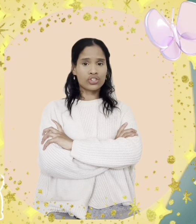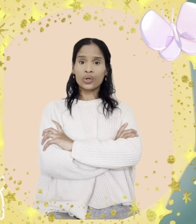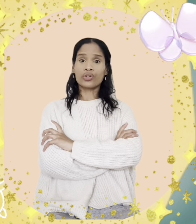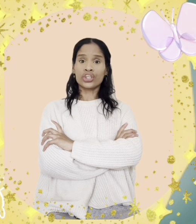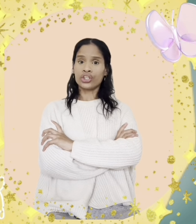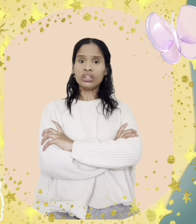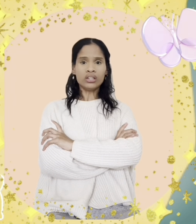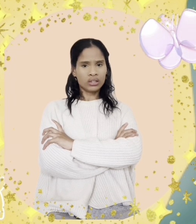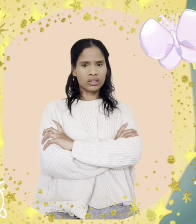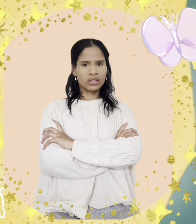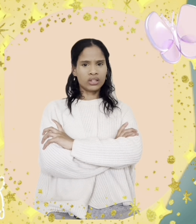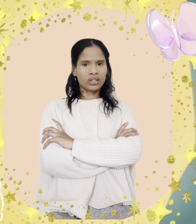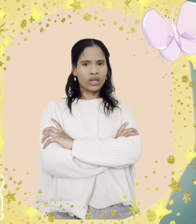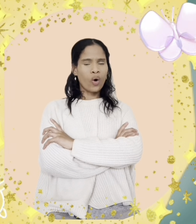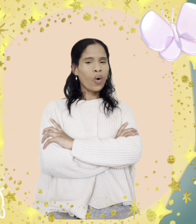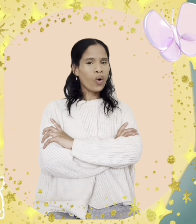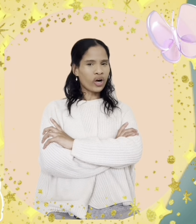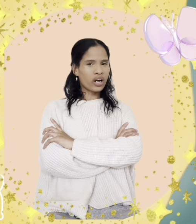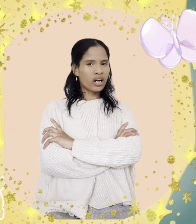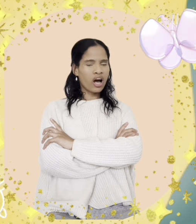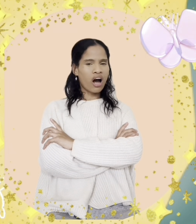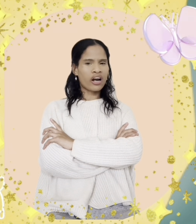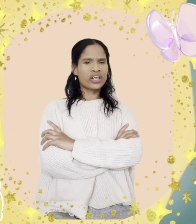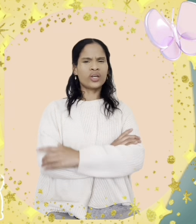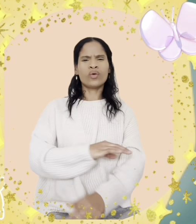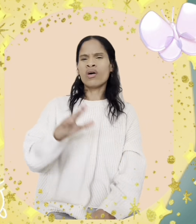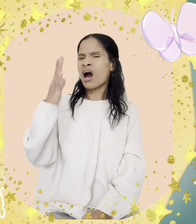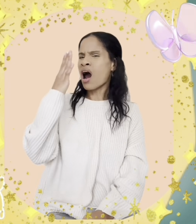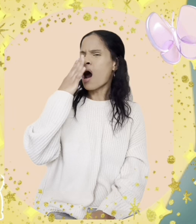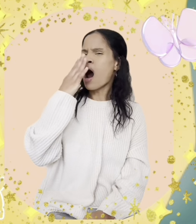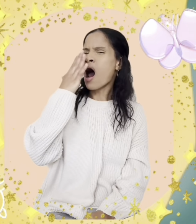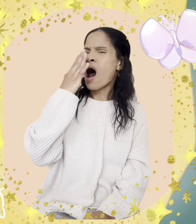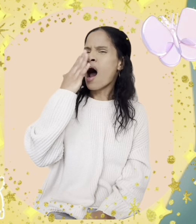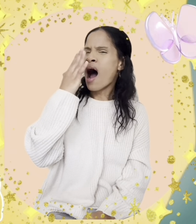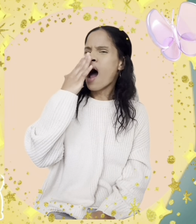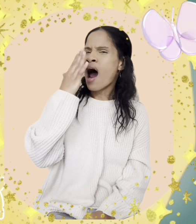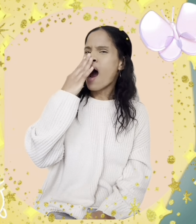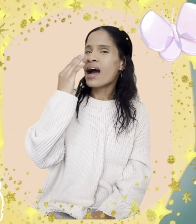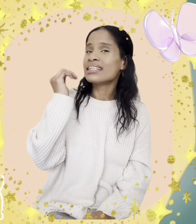not so good? Or are you